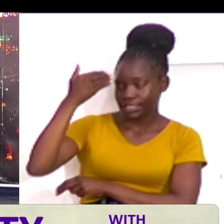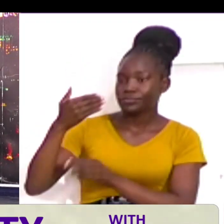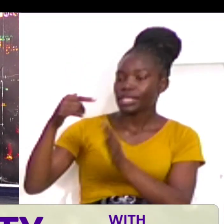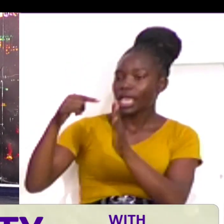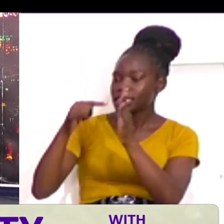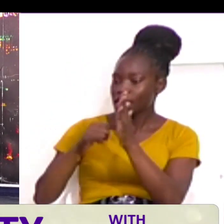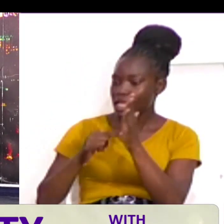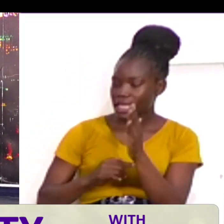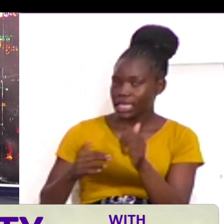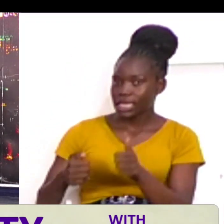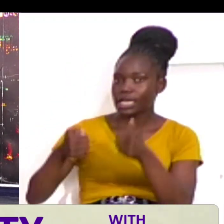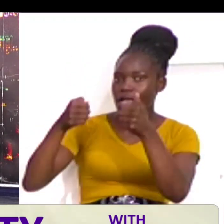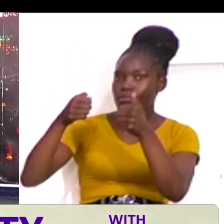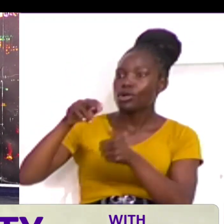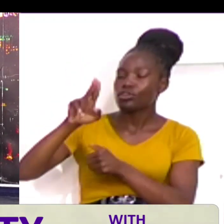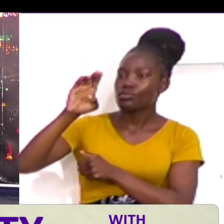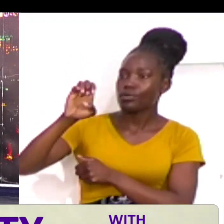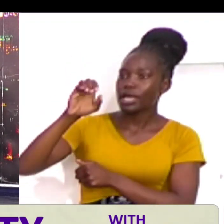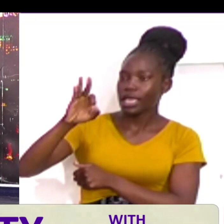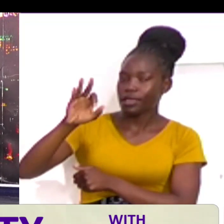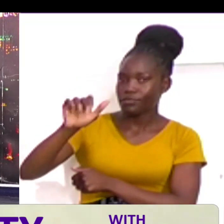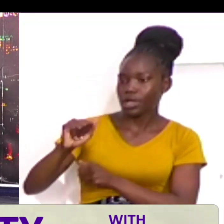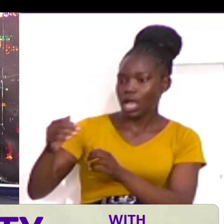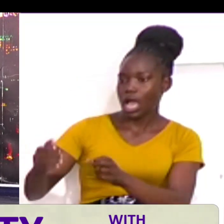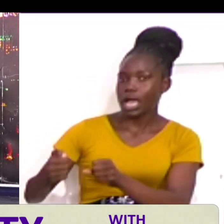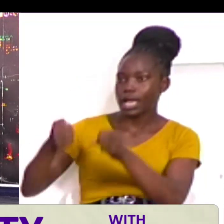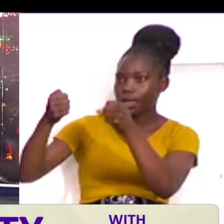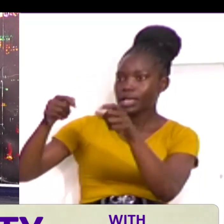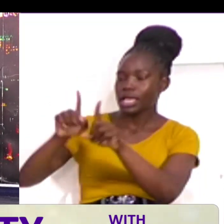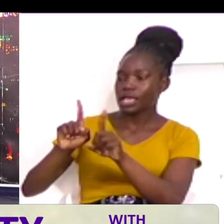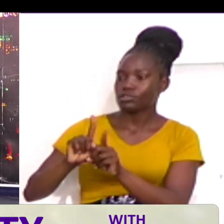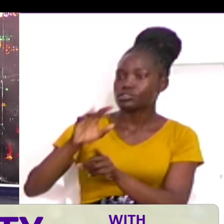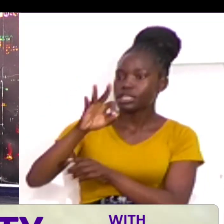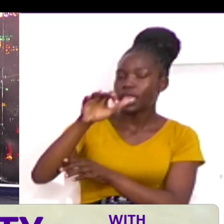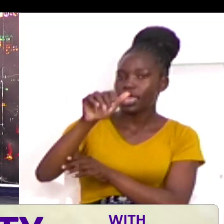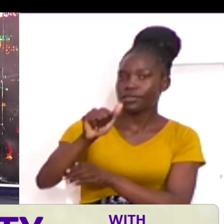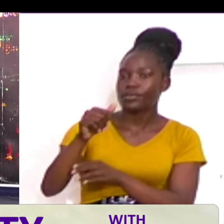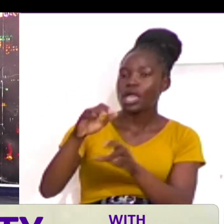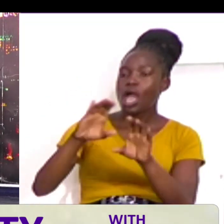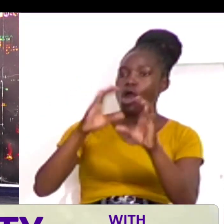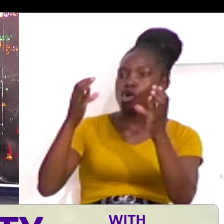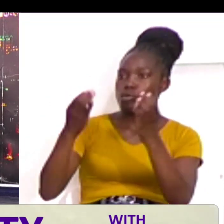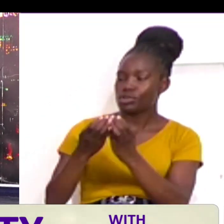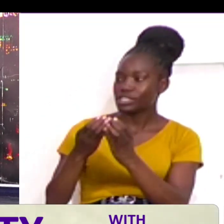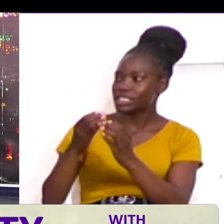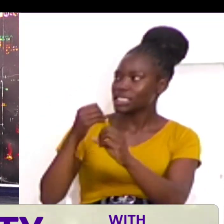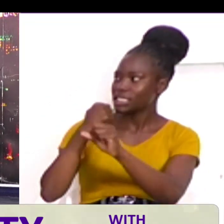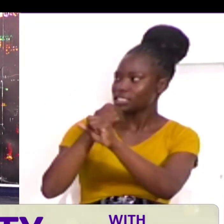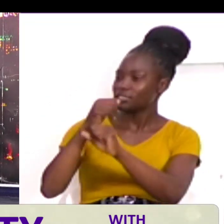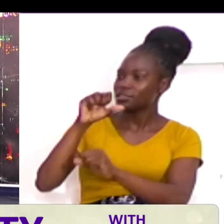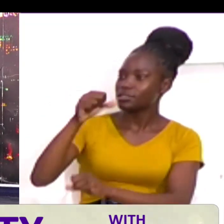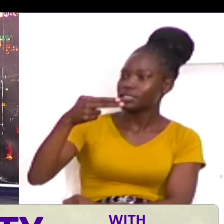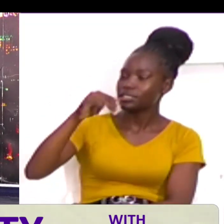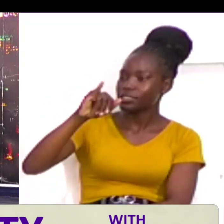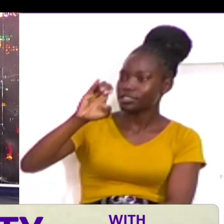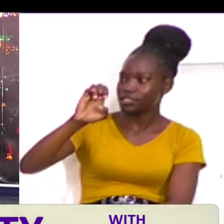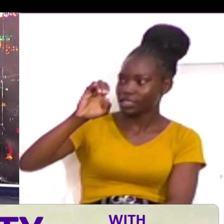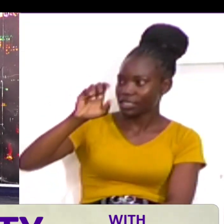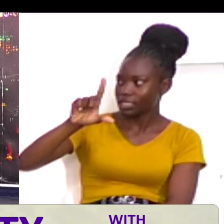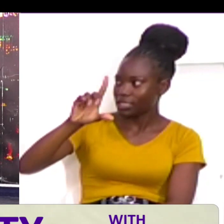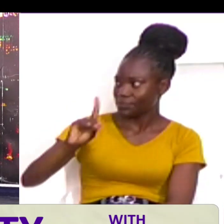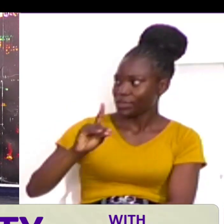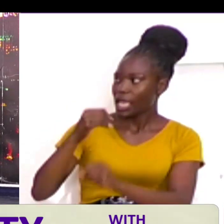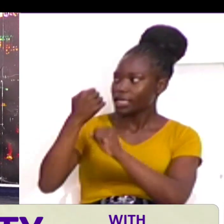League Cup, the UEFA Super Cup, and also the FA Community Shield. Of course, all this, he already sounds